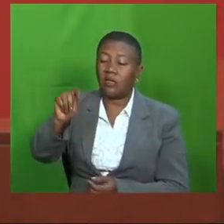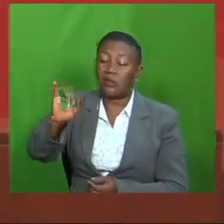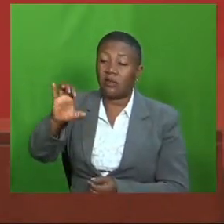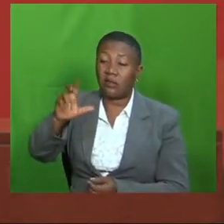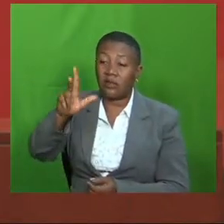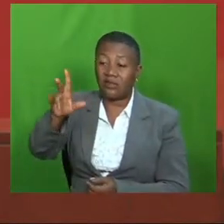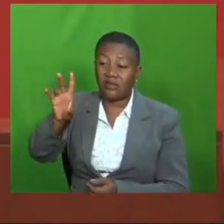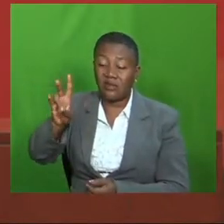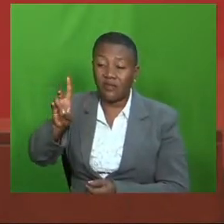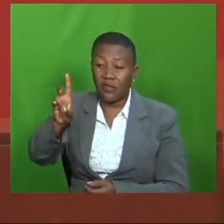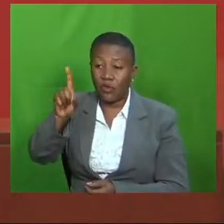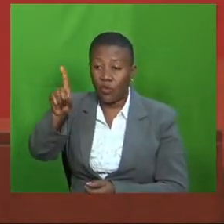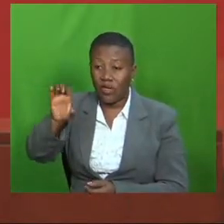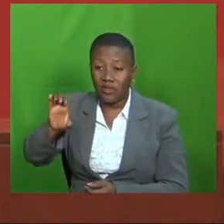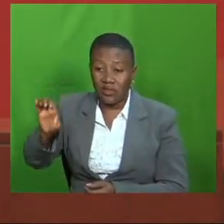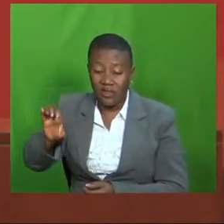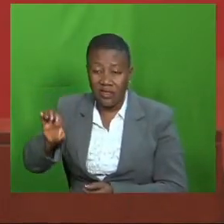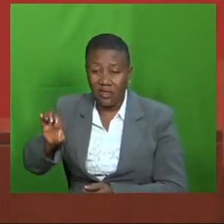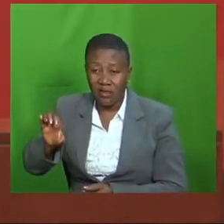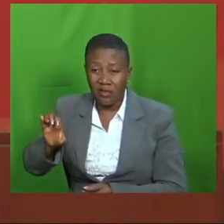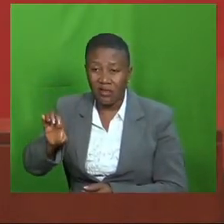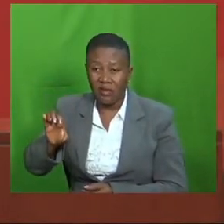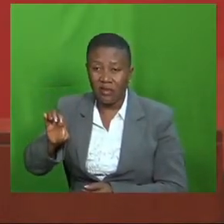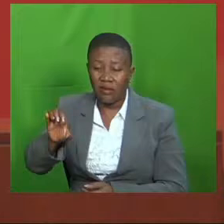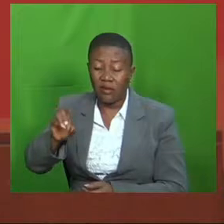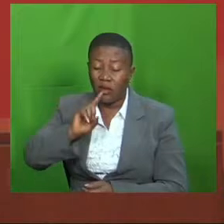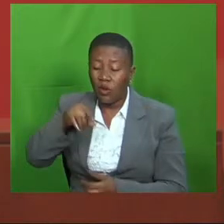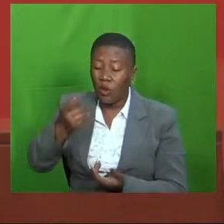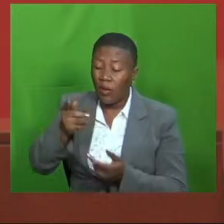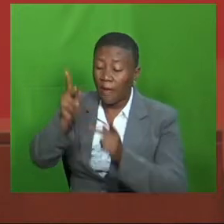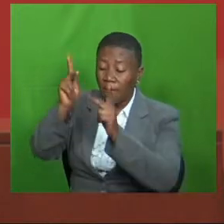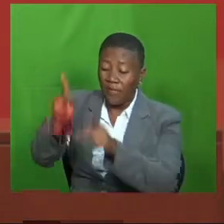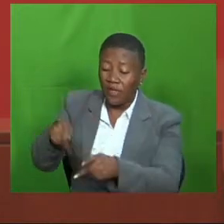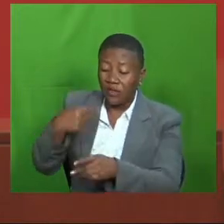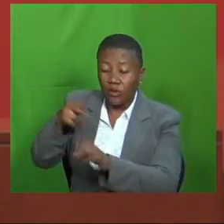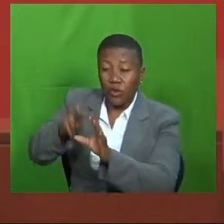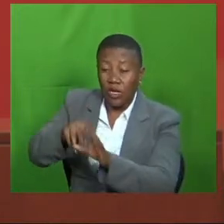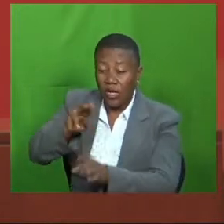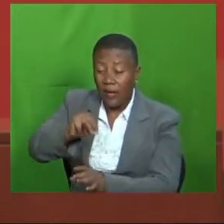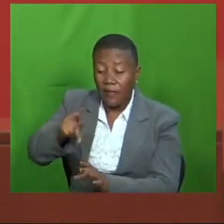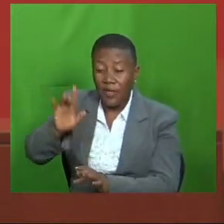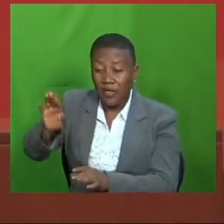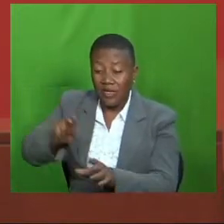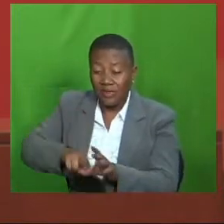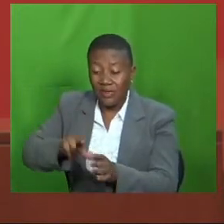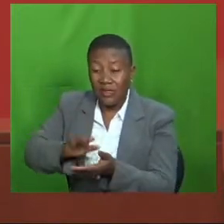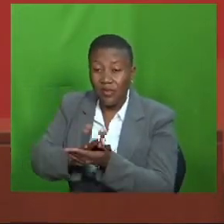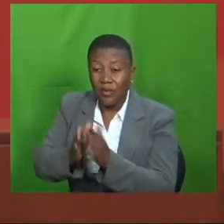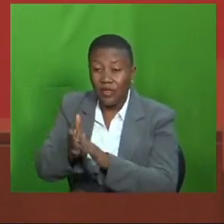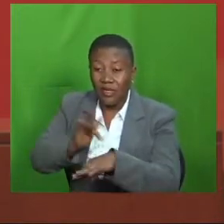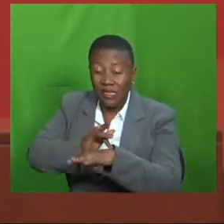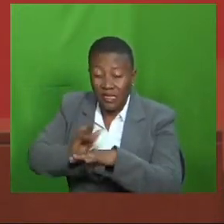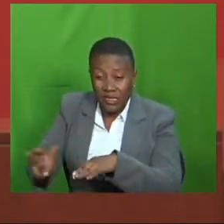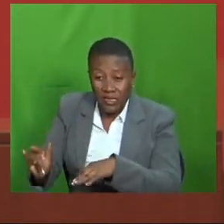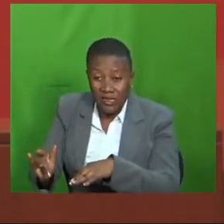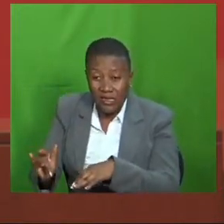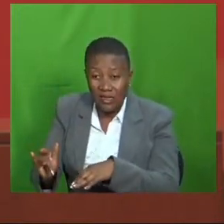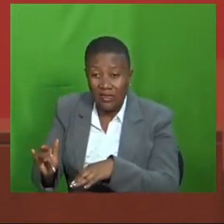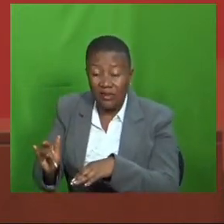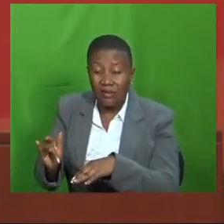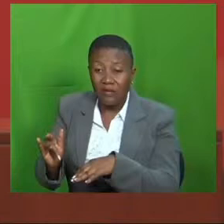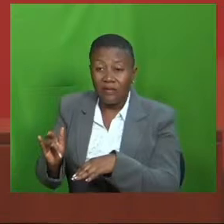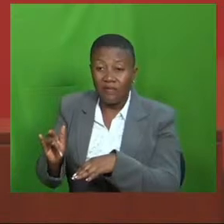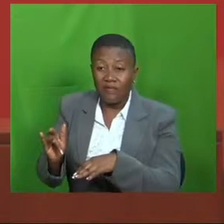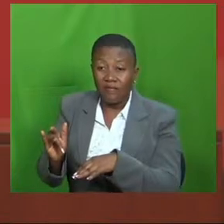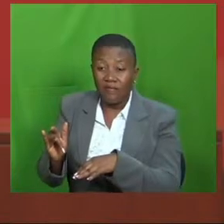97(1)(c) stipulates the conditions under which the seat of a member of Parliament may be vacant. Put differently,